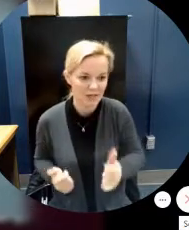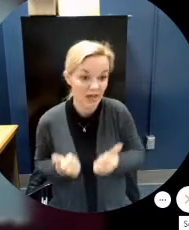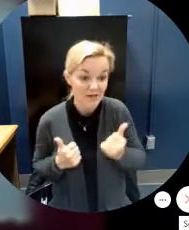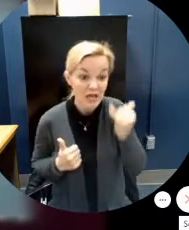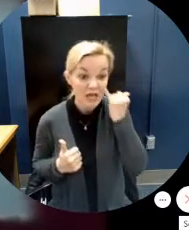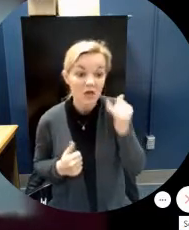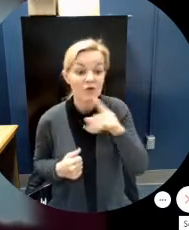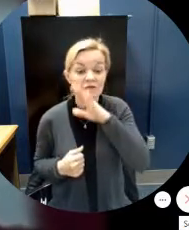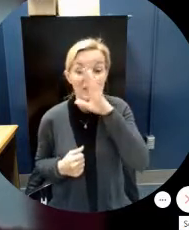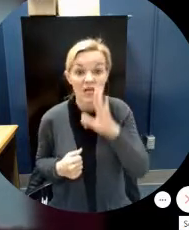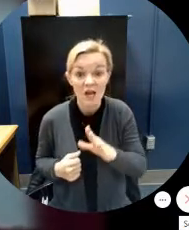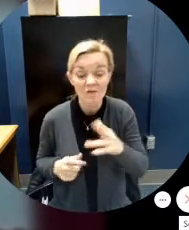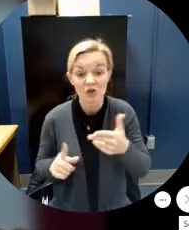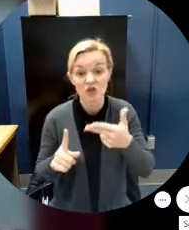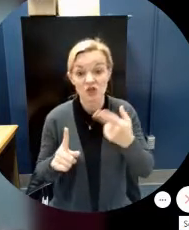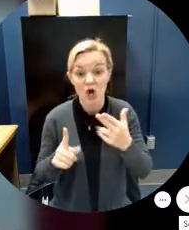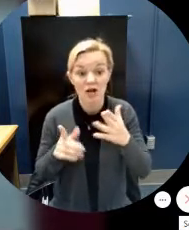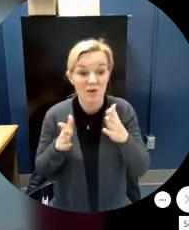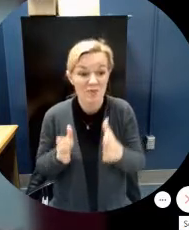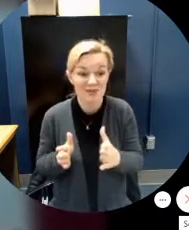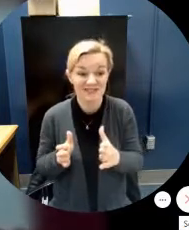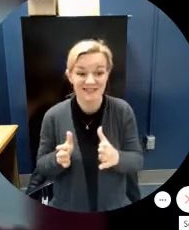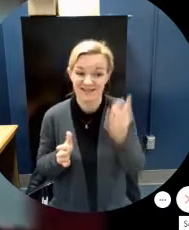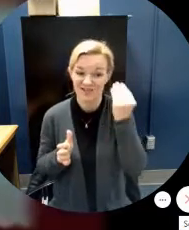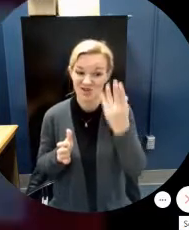before, it's not the greatest feeling in the world.